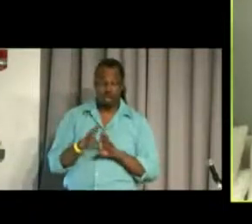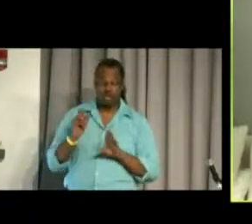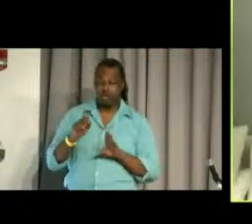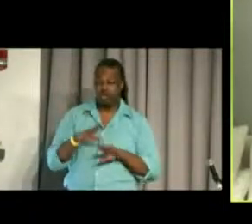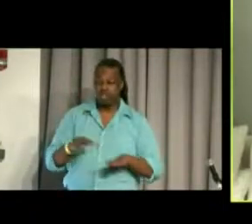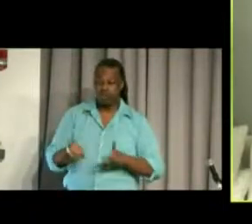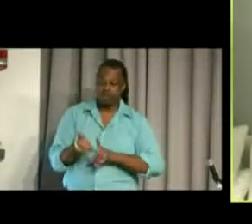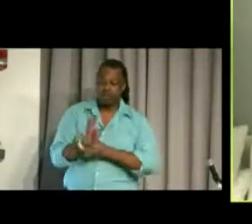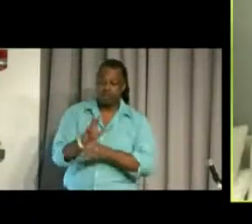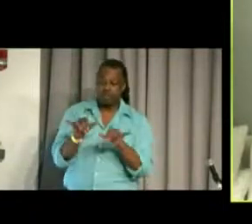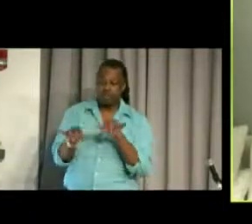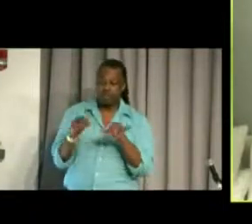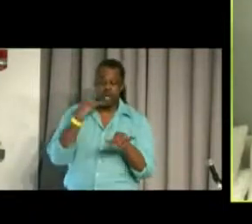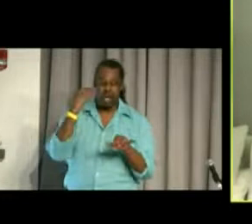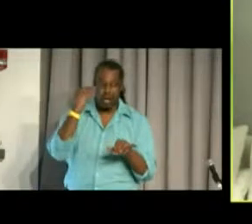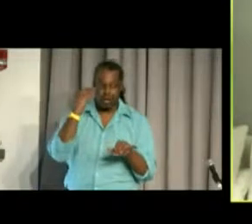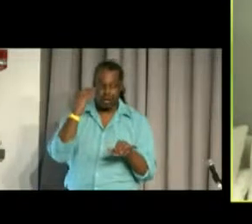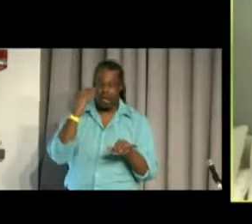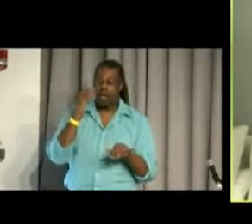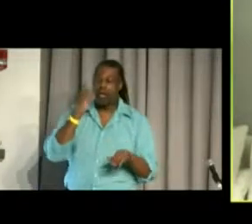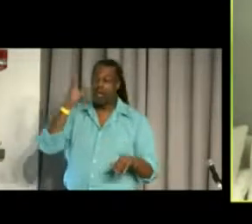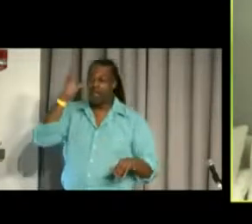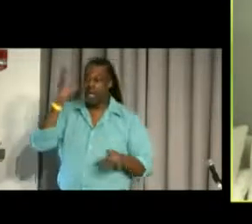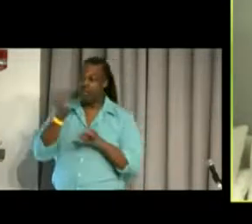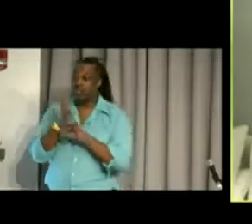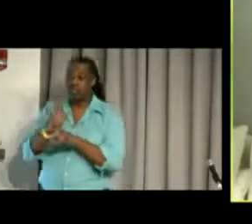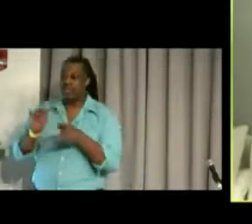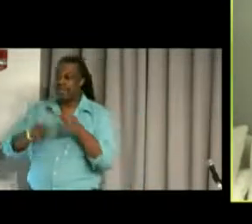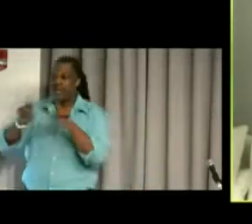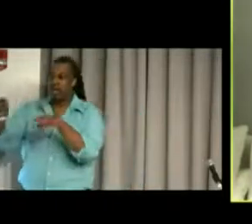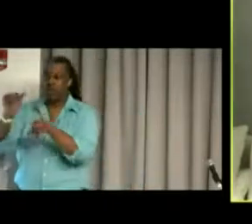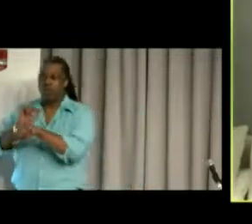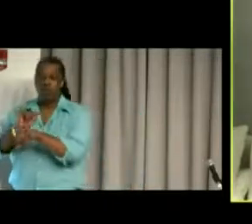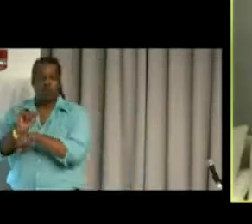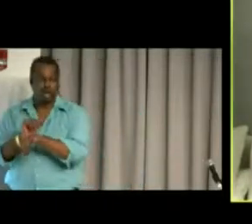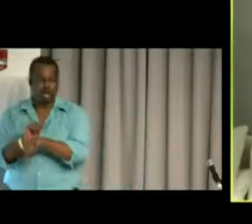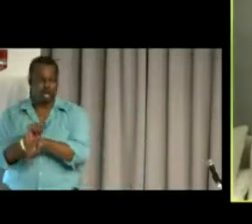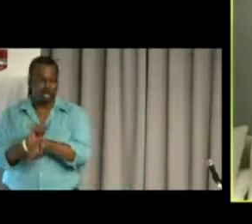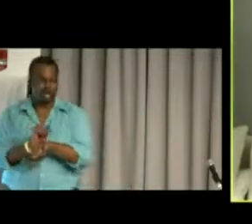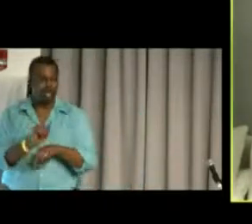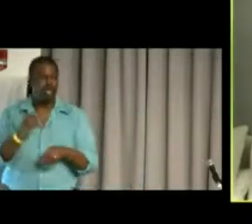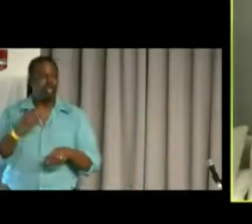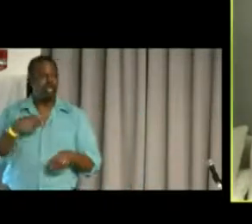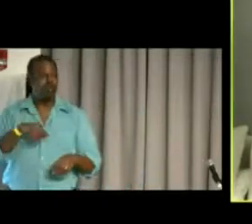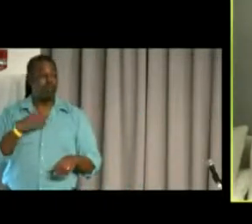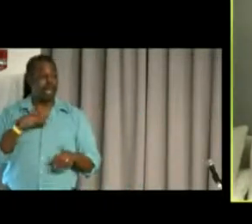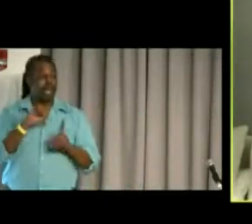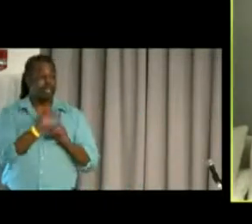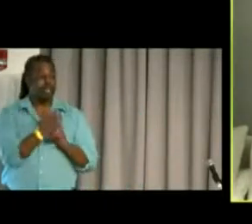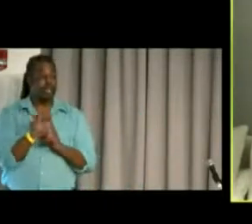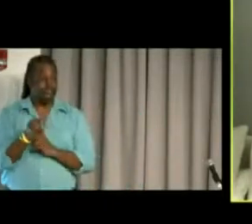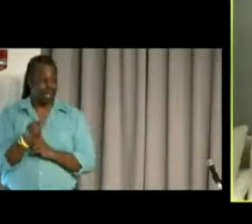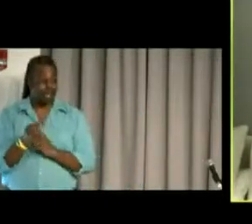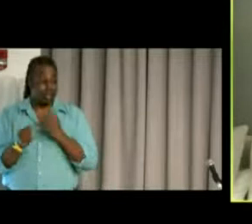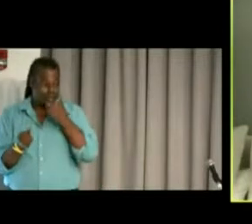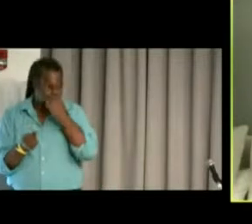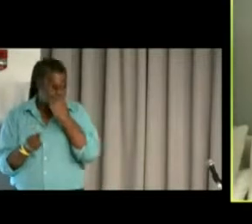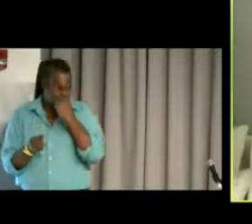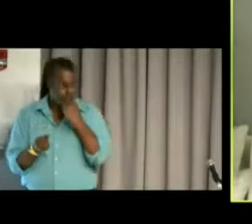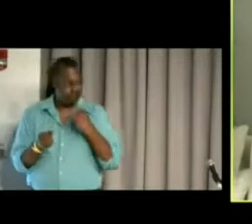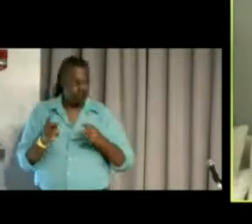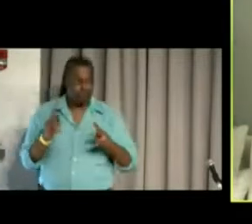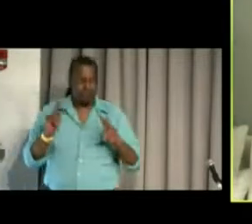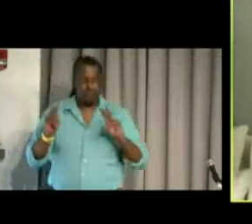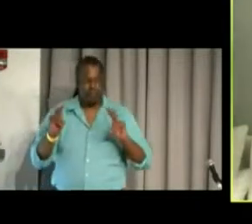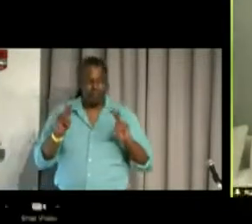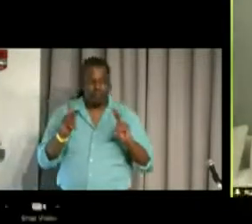stay home. Parents were forced not to go to work. You had situations where people